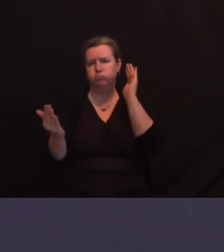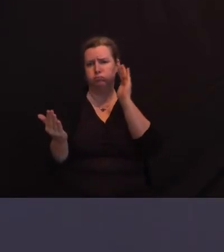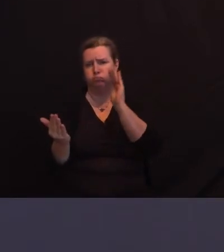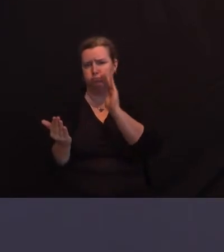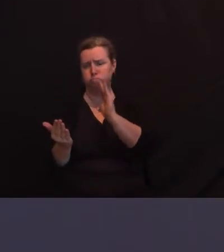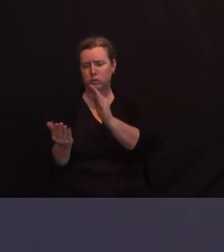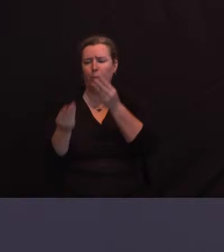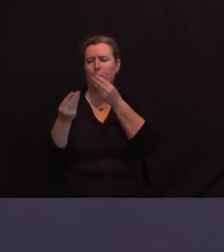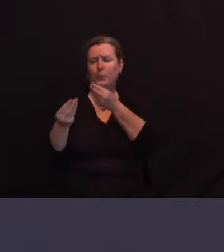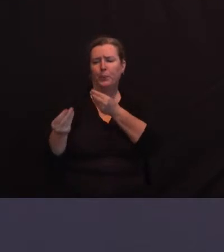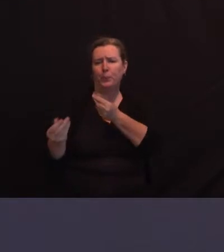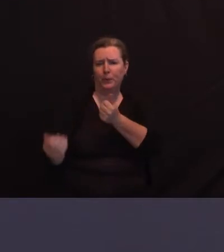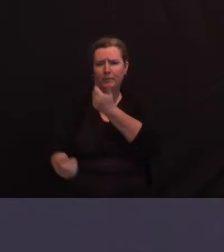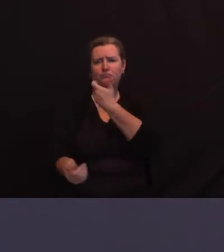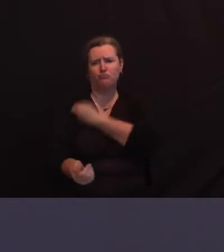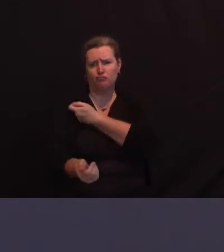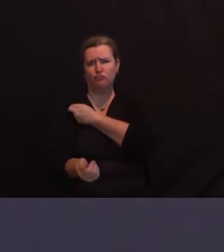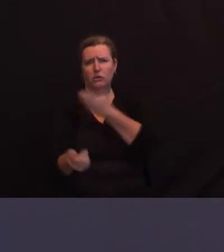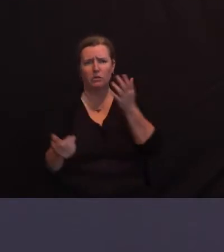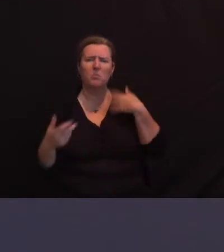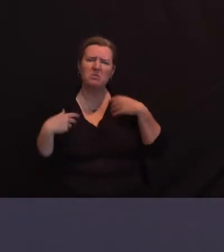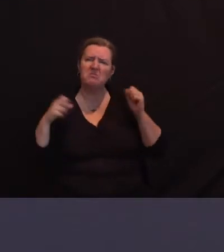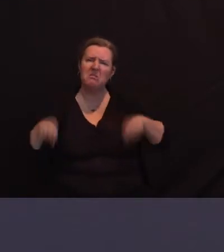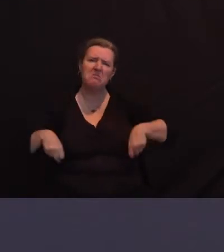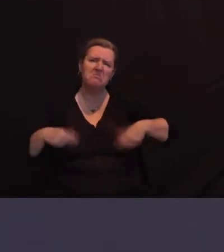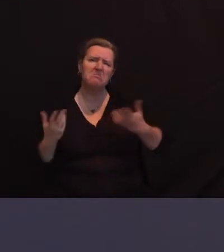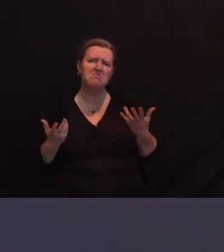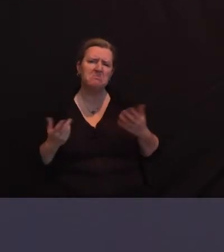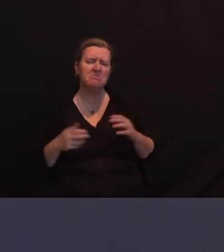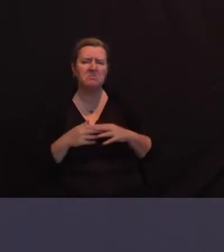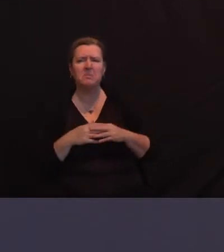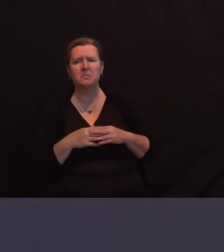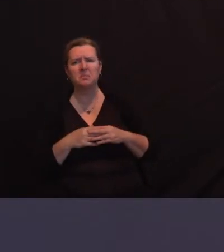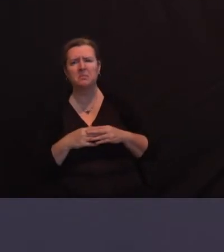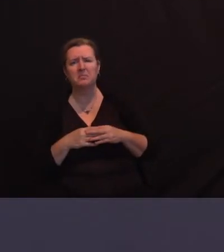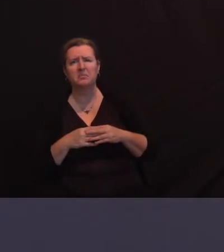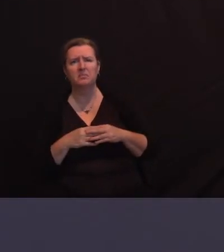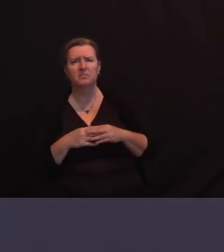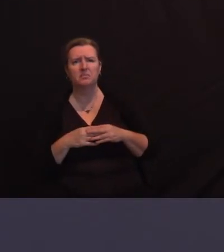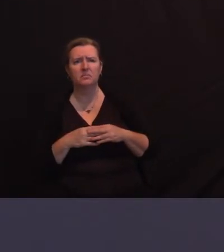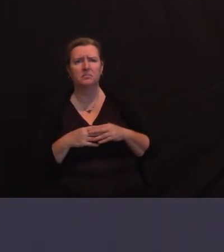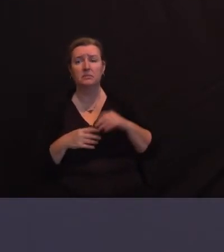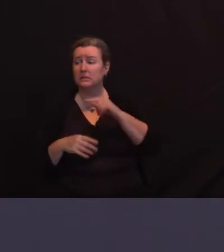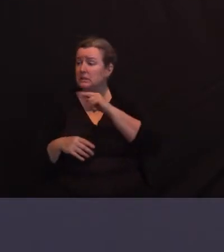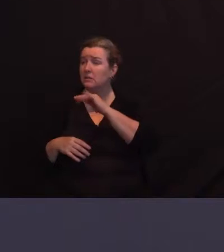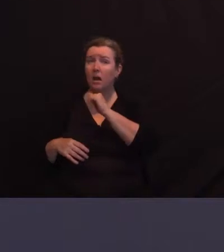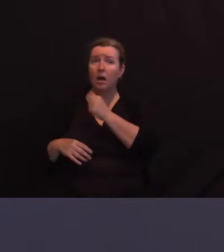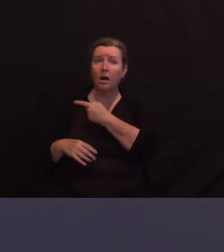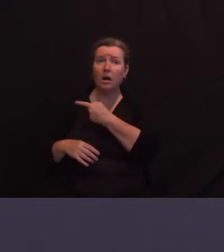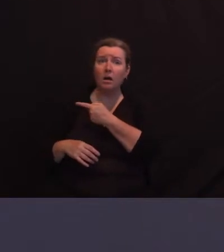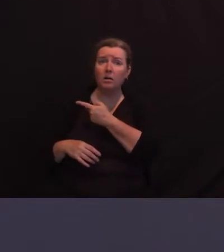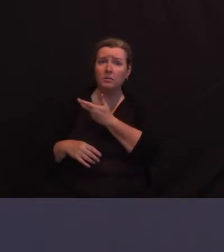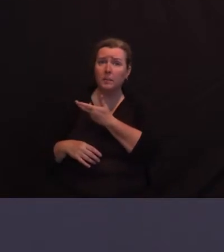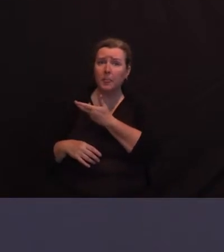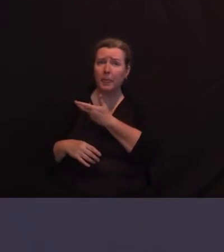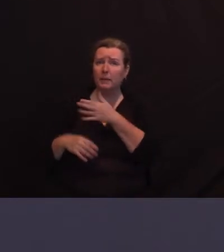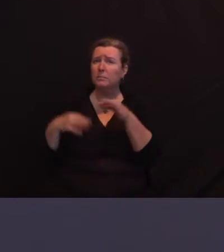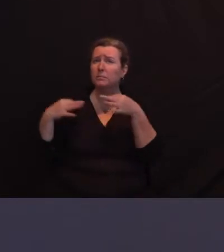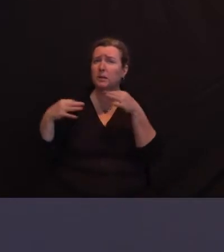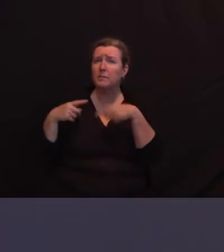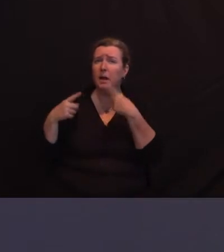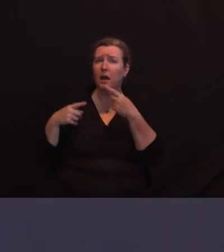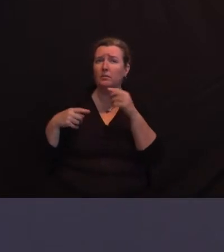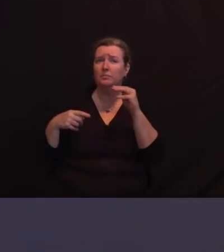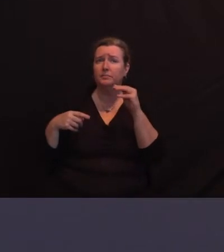that. Any comment on just general terms, Tina, on modeling? And I know, just as a